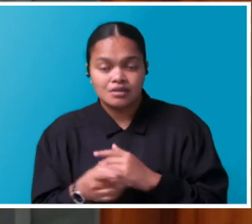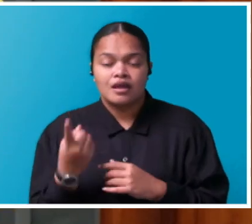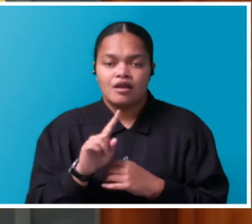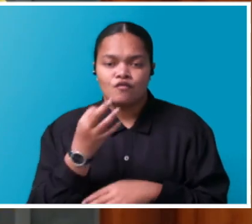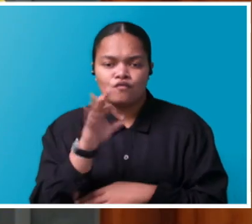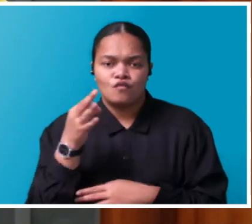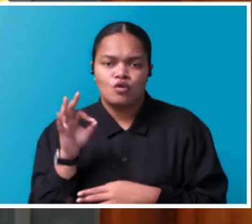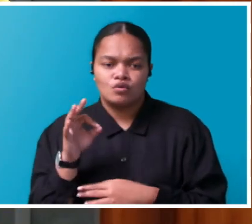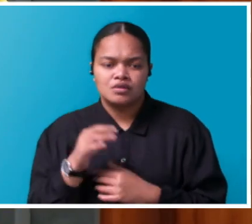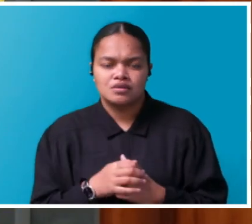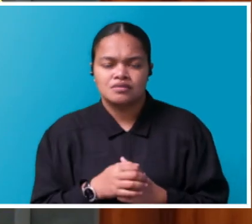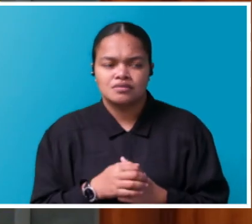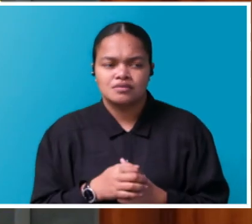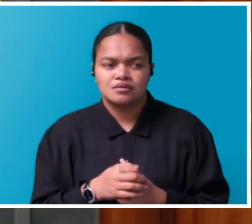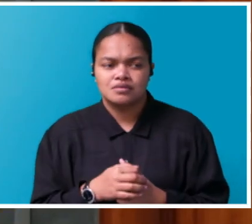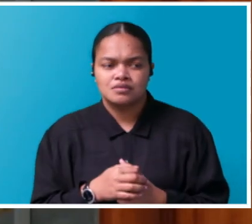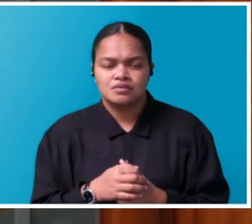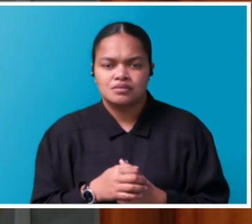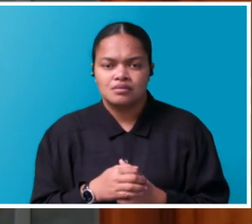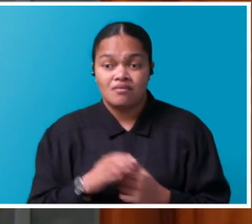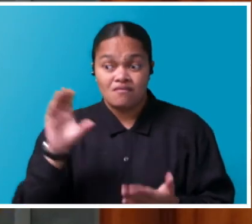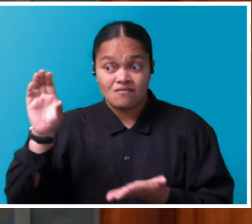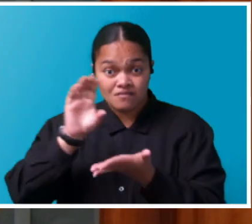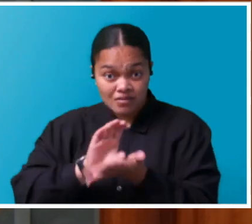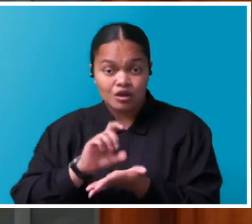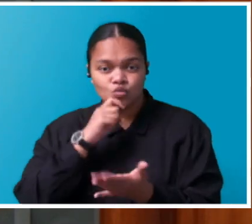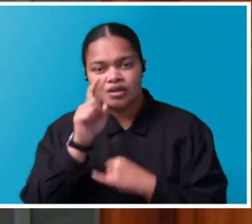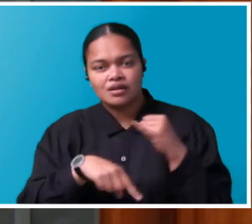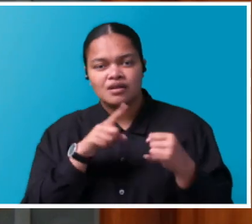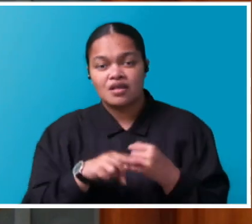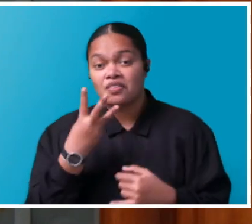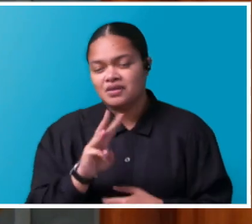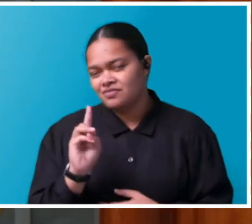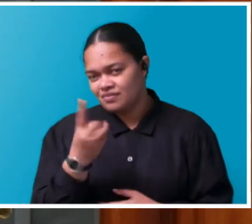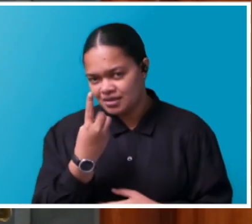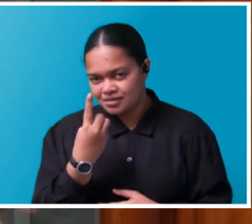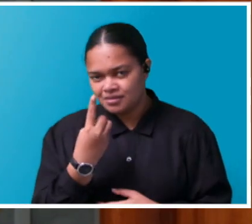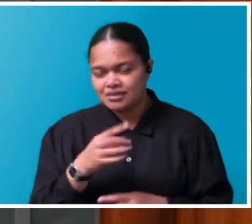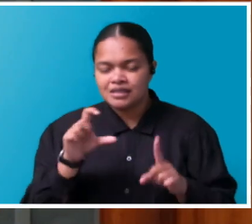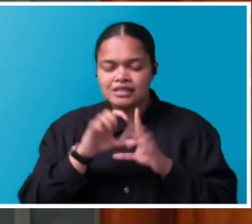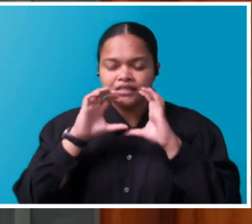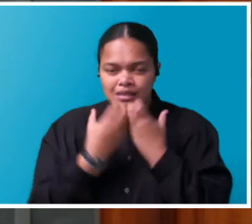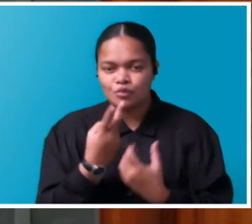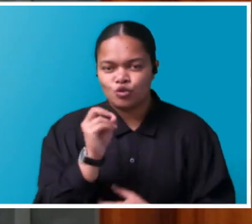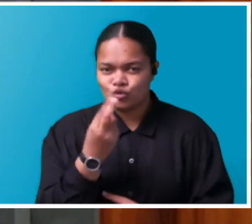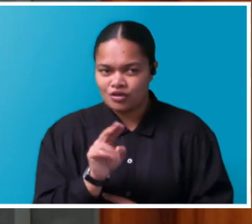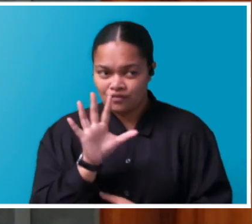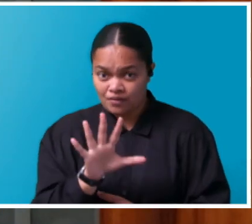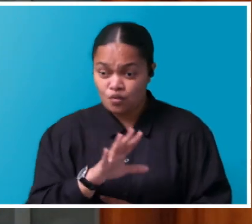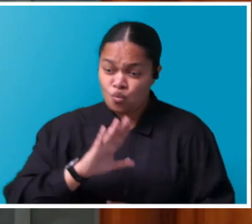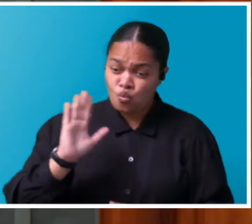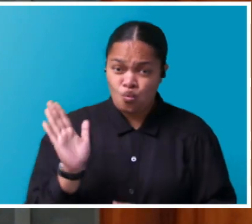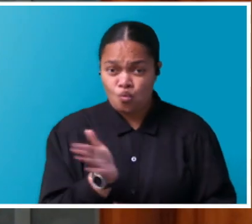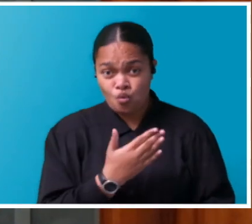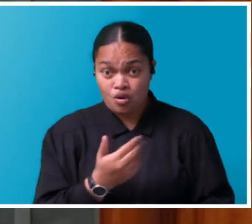Facility Carbon Fund will end on the 31st of December 2025. If all domestic processes